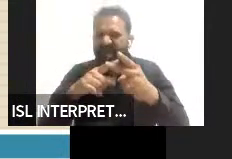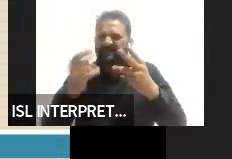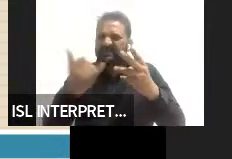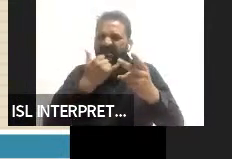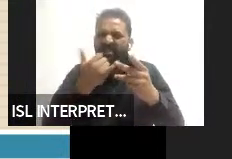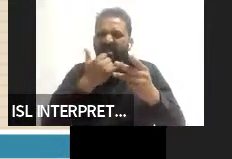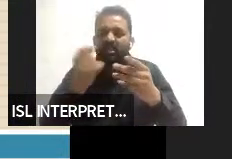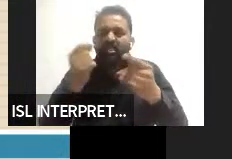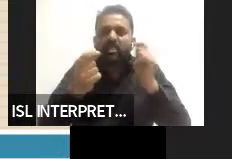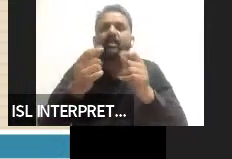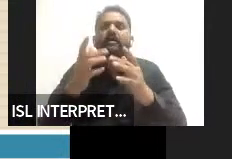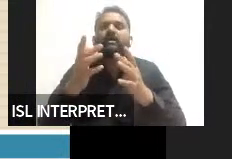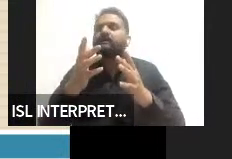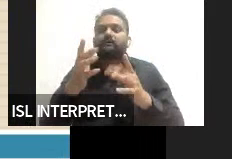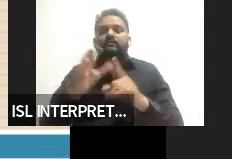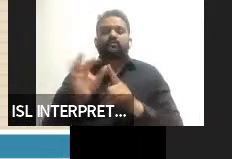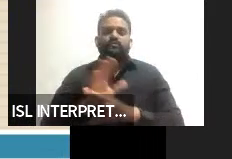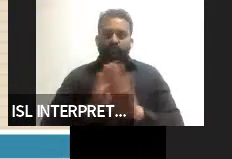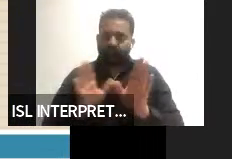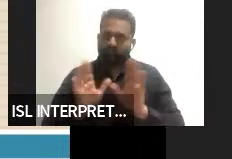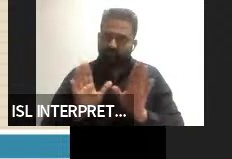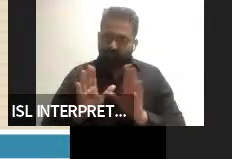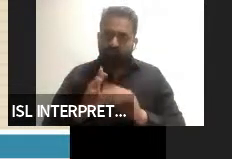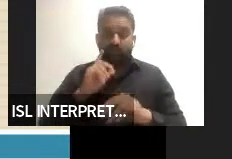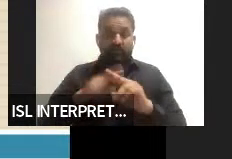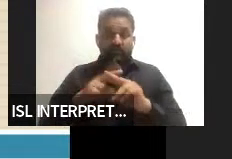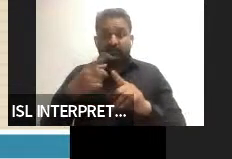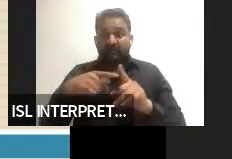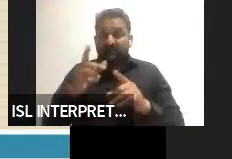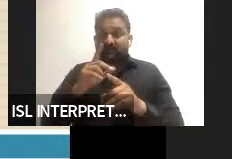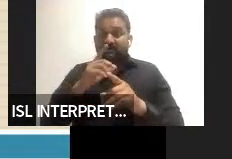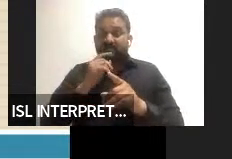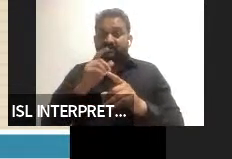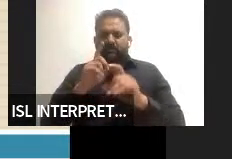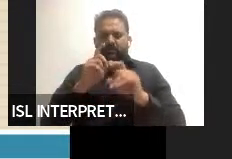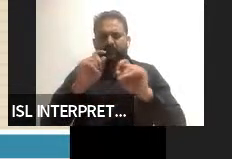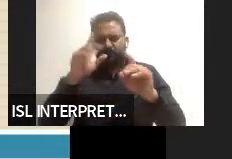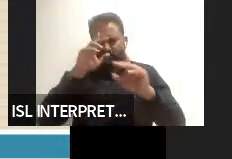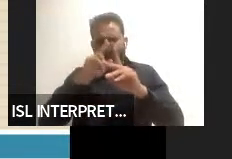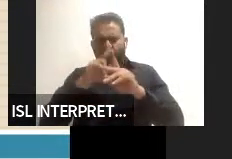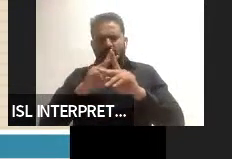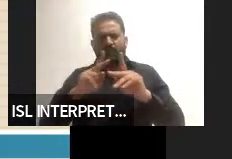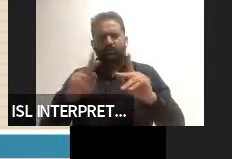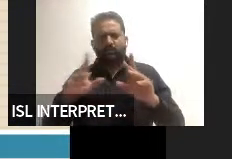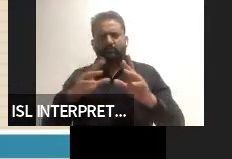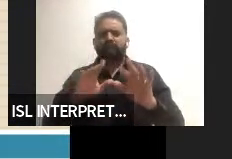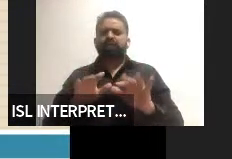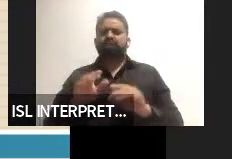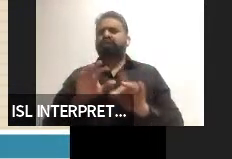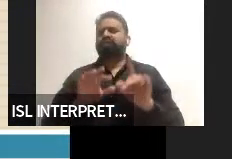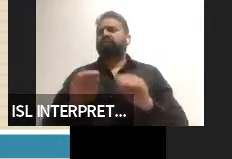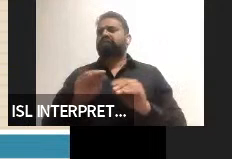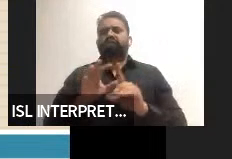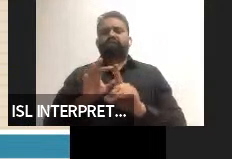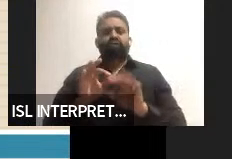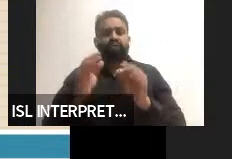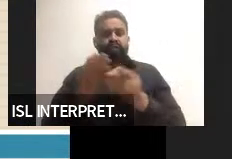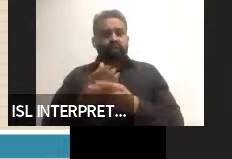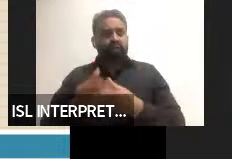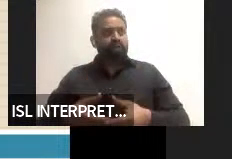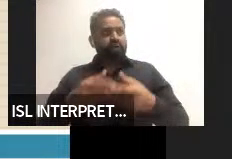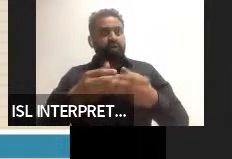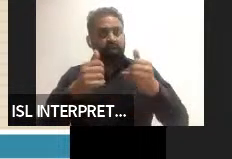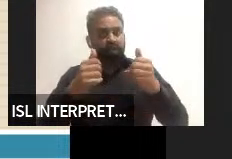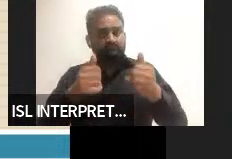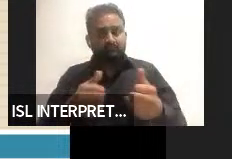there. You should not do that. And if you do in such a cool and calm way, then your performance, your submission will be very good and you will